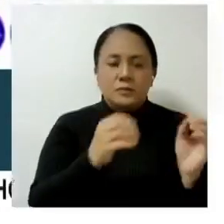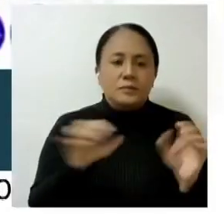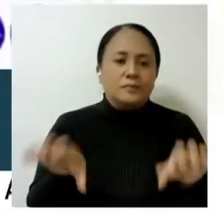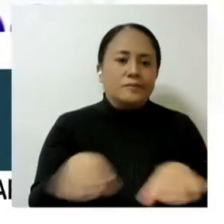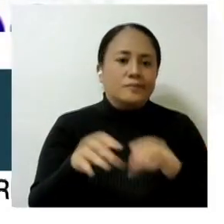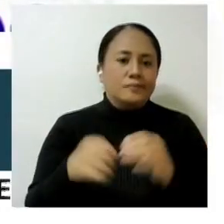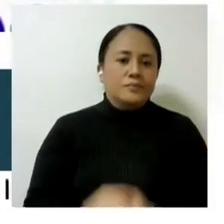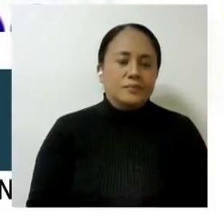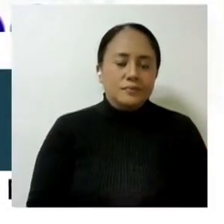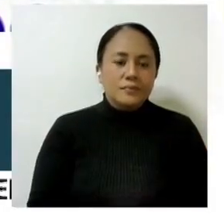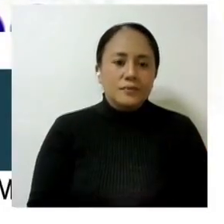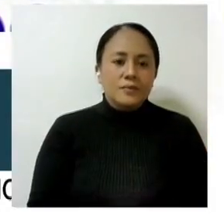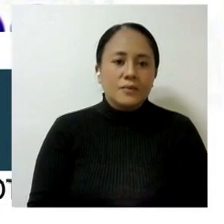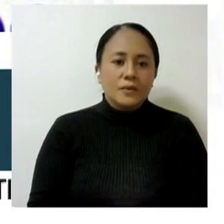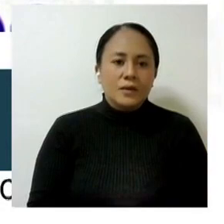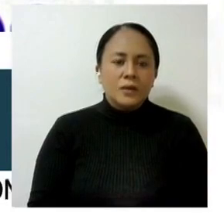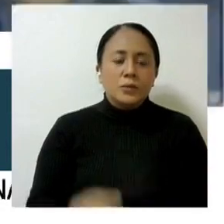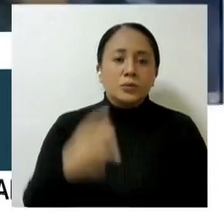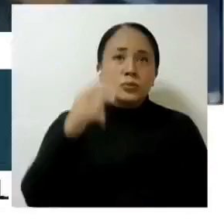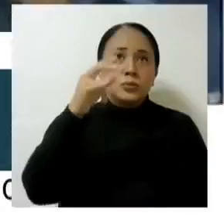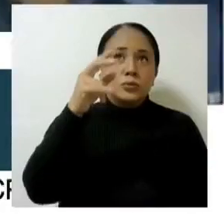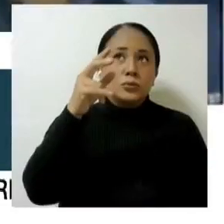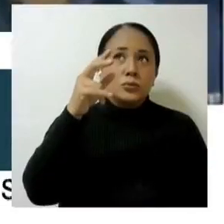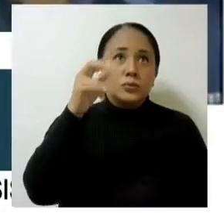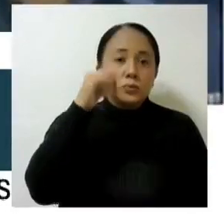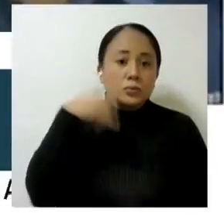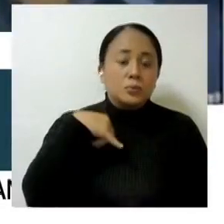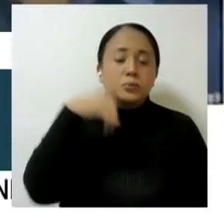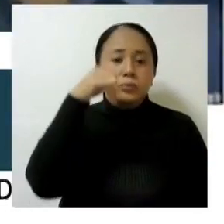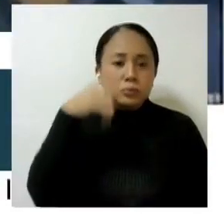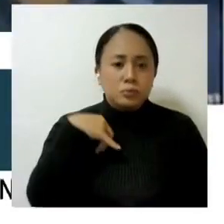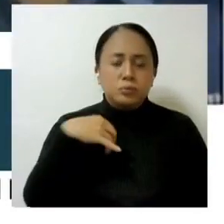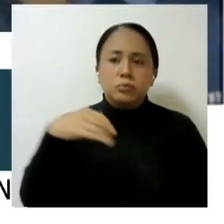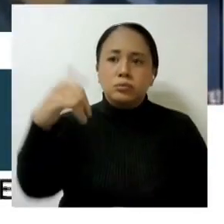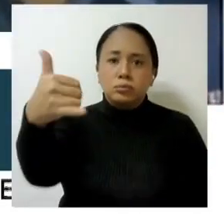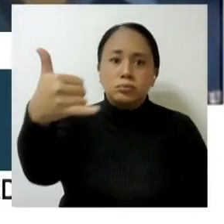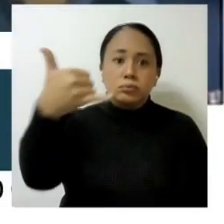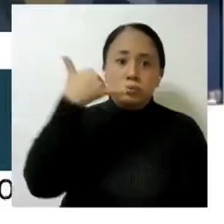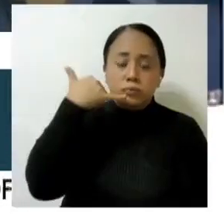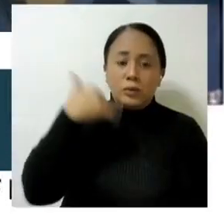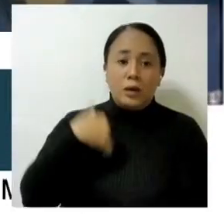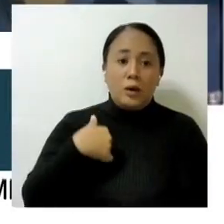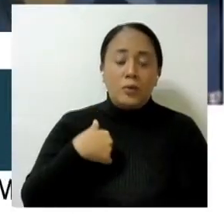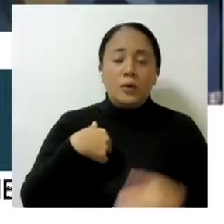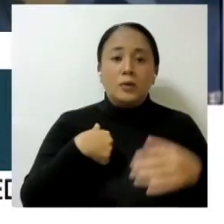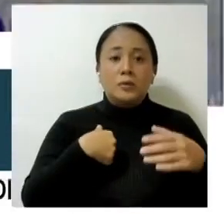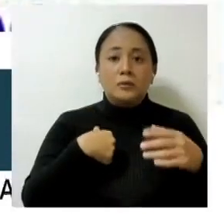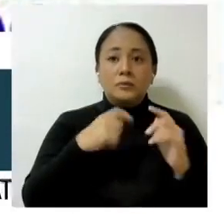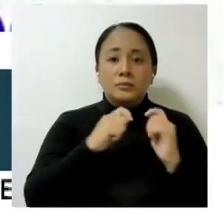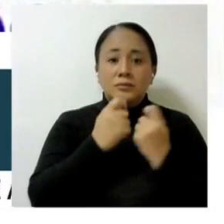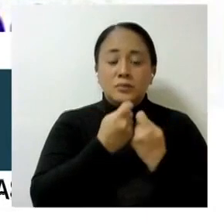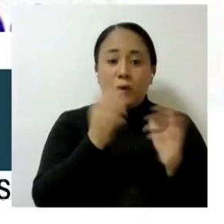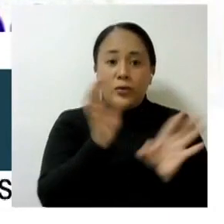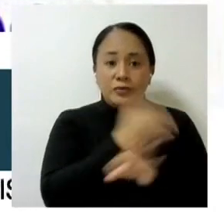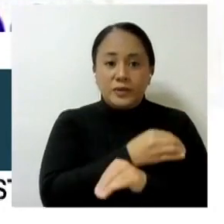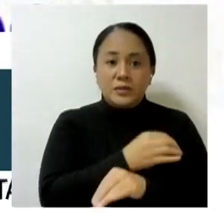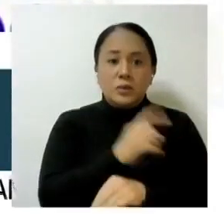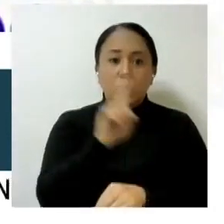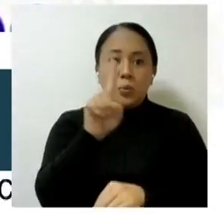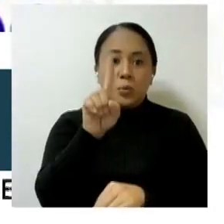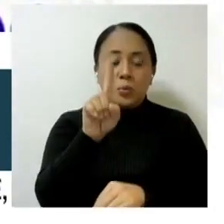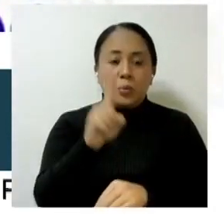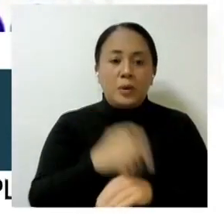2 days ago po ay nakatanggap ng tawag po yung aming station sa Cagayan na mayroong isang tugboat na na-stranded